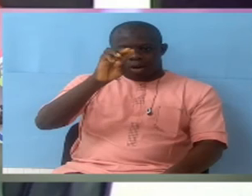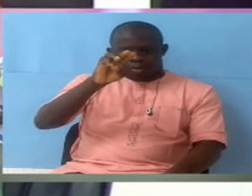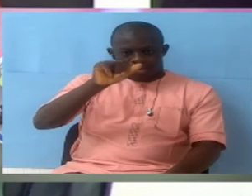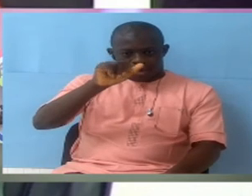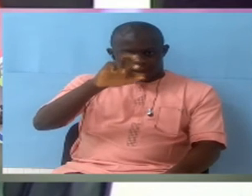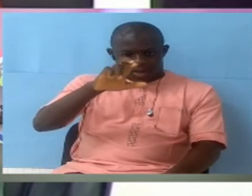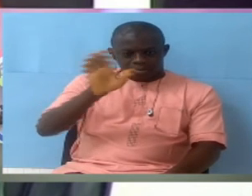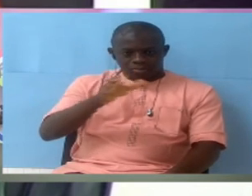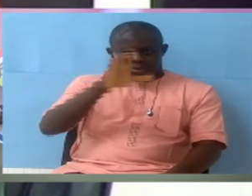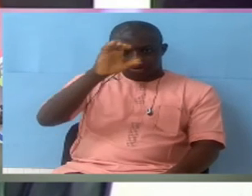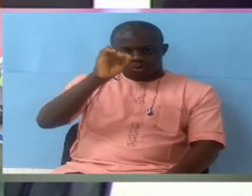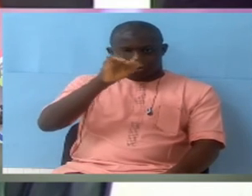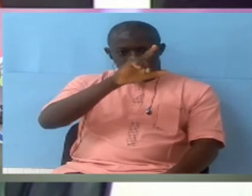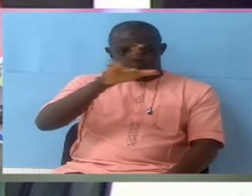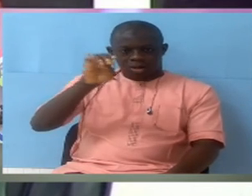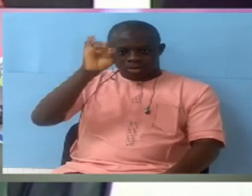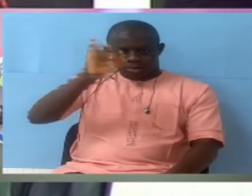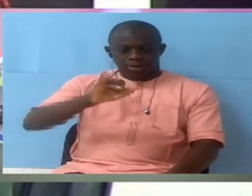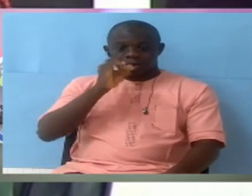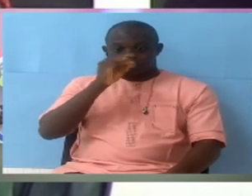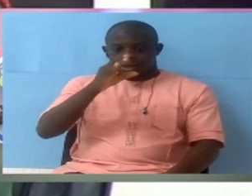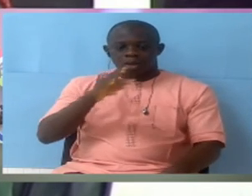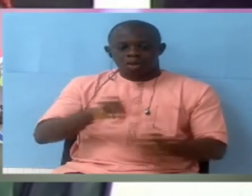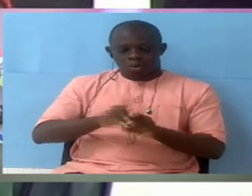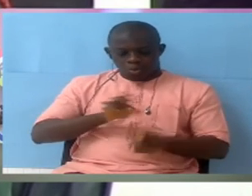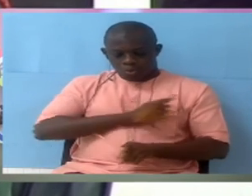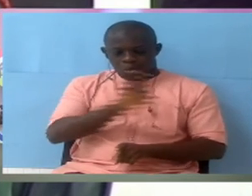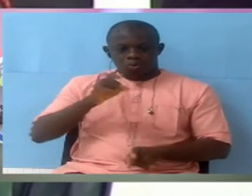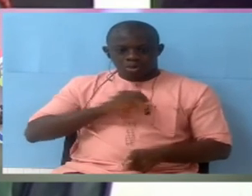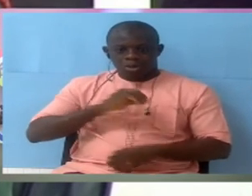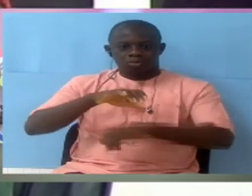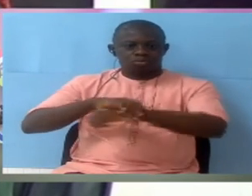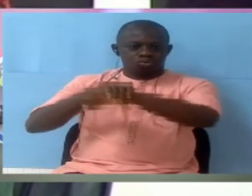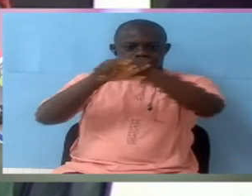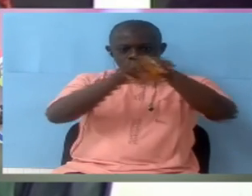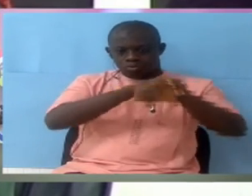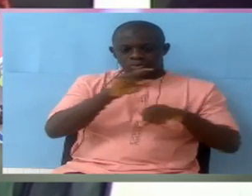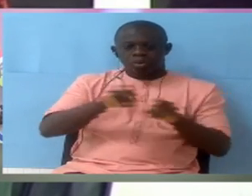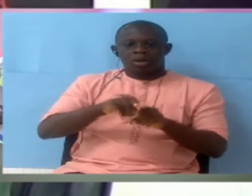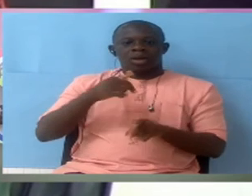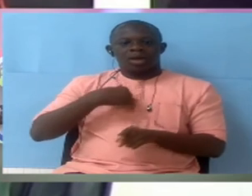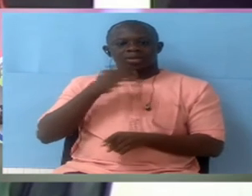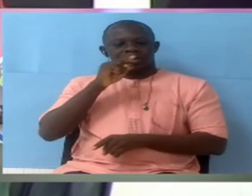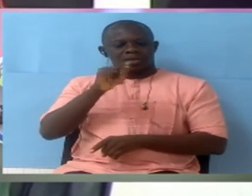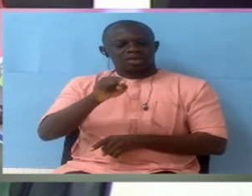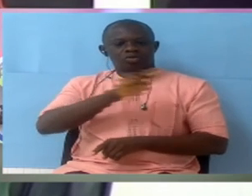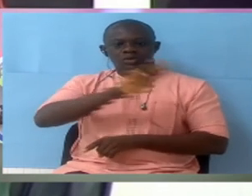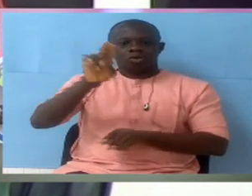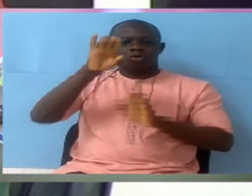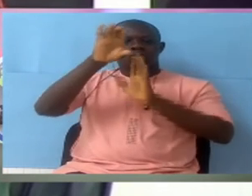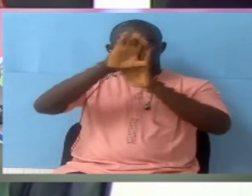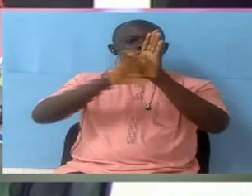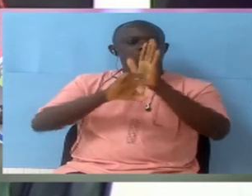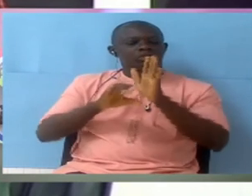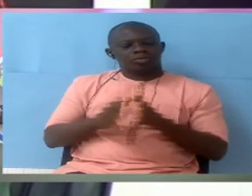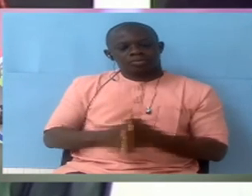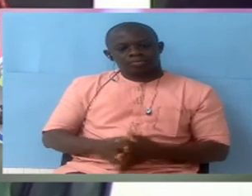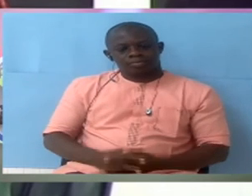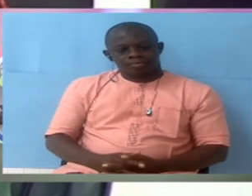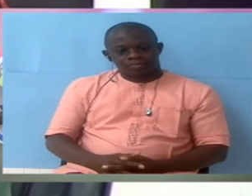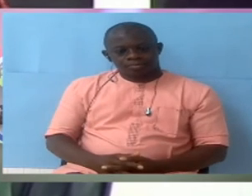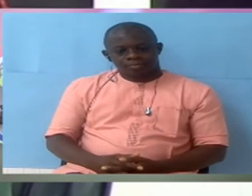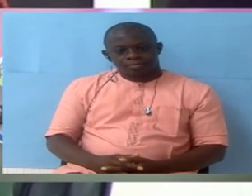you. Omar Koli ne yow len jël si. I said that, but it's unconstitutional. Mané way li andout ak yuwa.